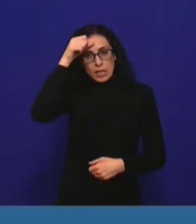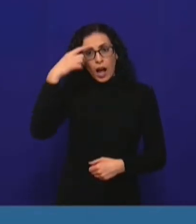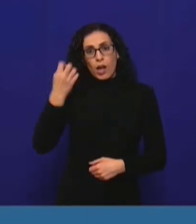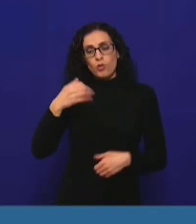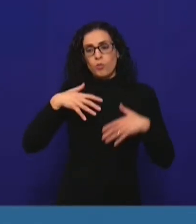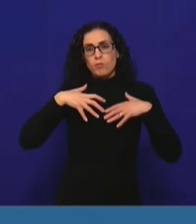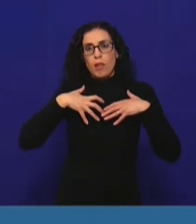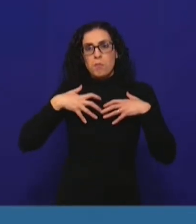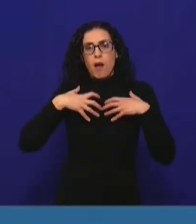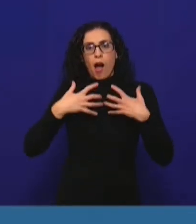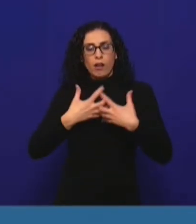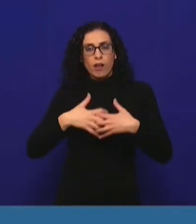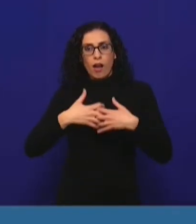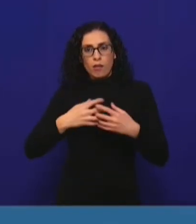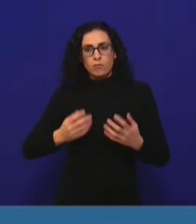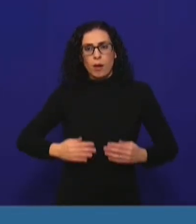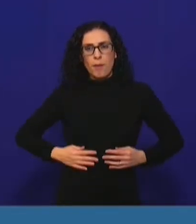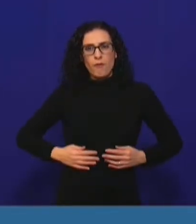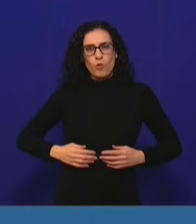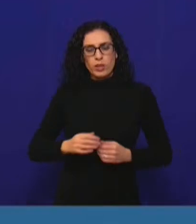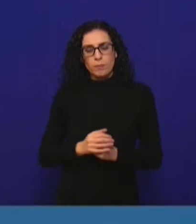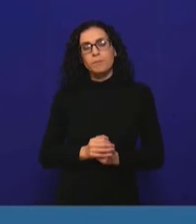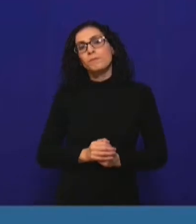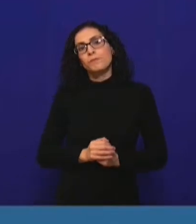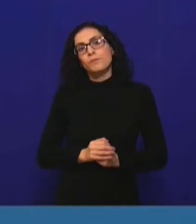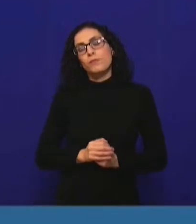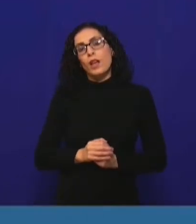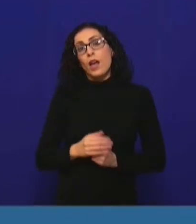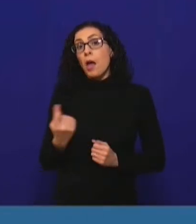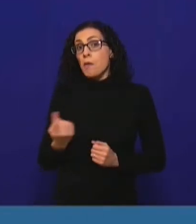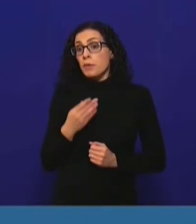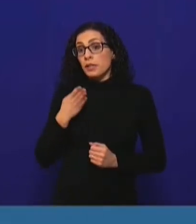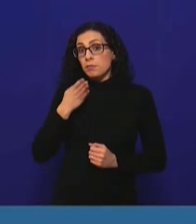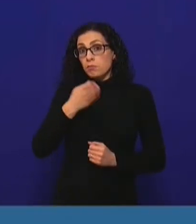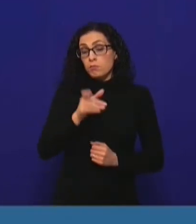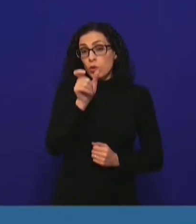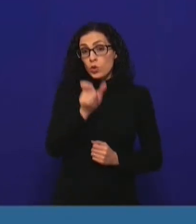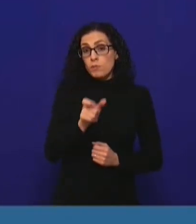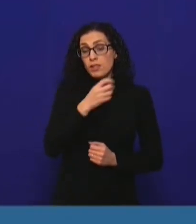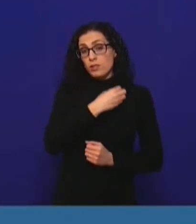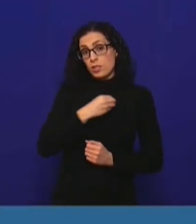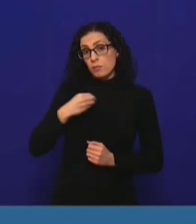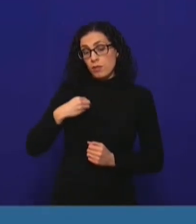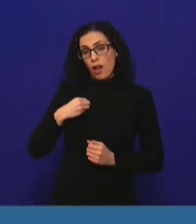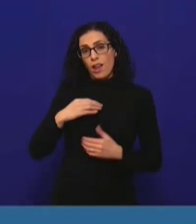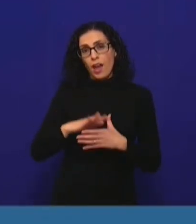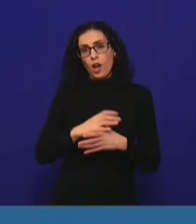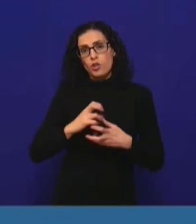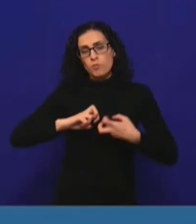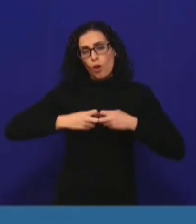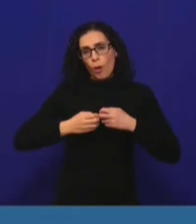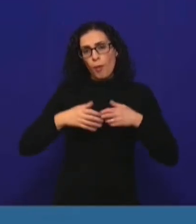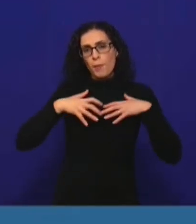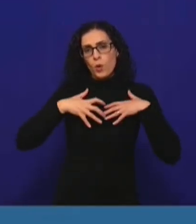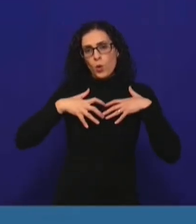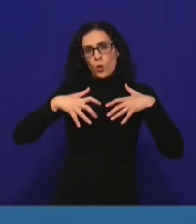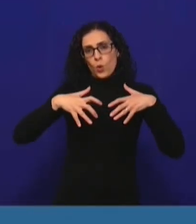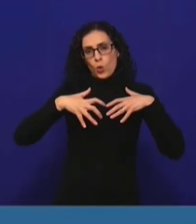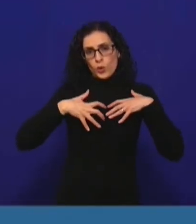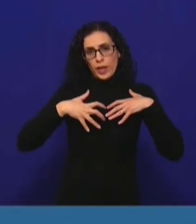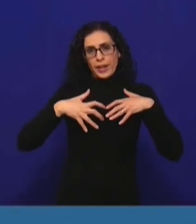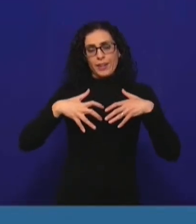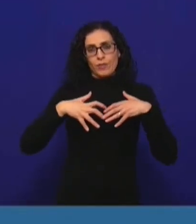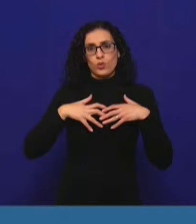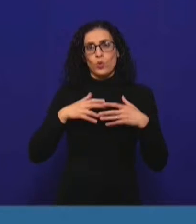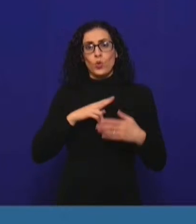id-dialysis, pazjenti wkoll li huma jidħlu l-isptar minħabba li għandhom problemi respiratorji li